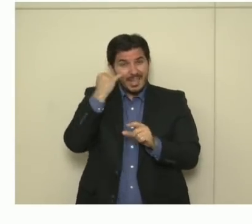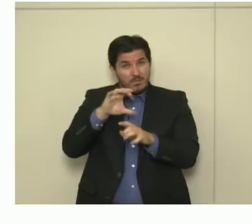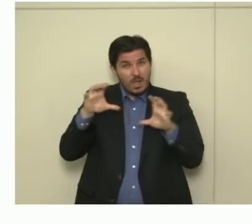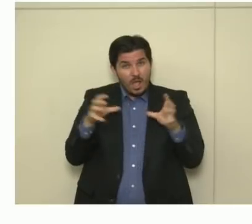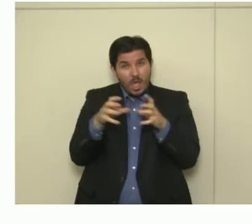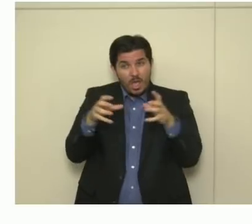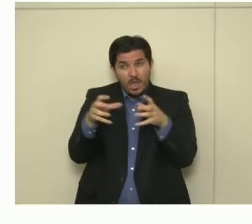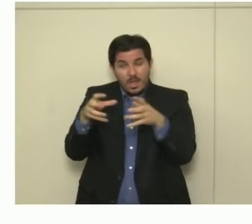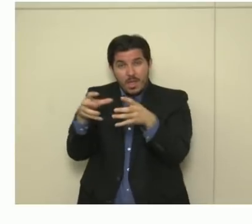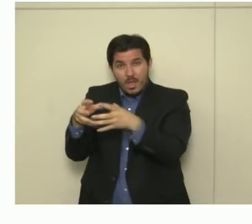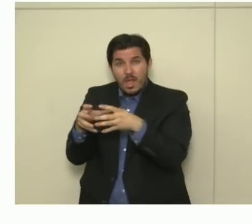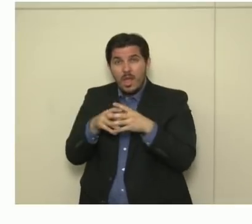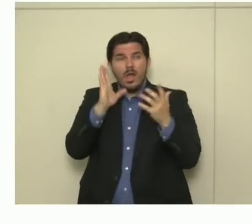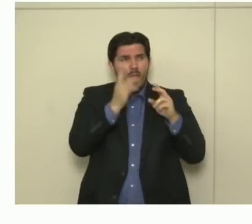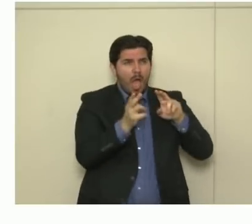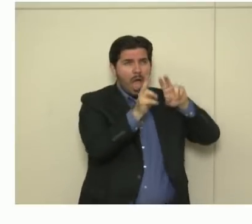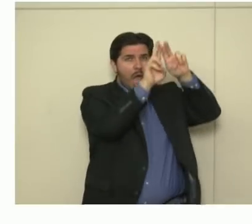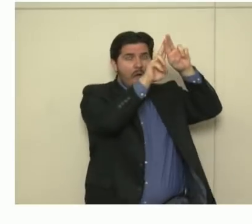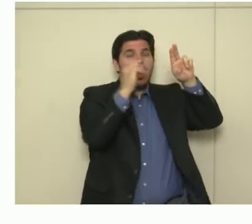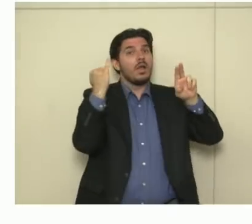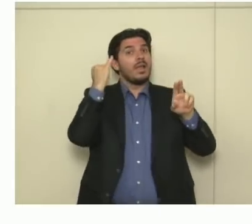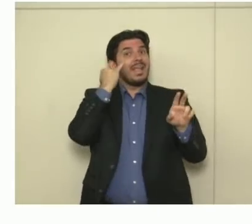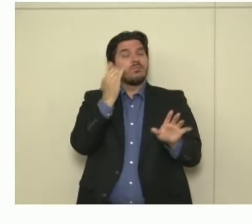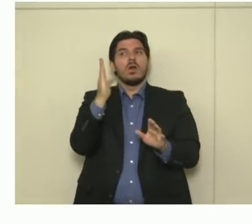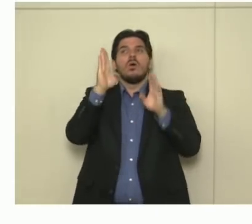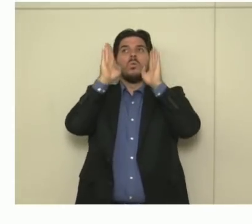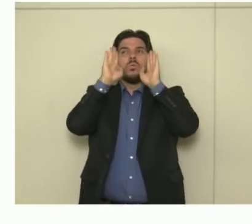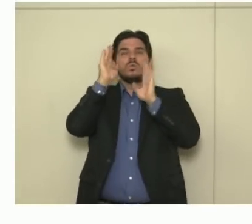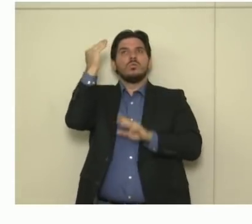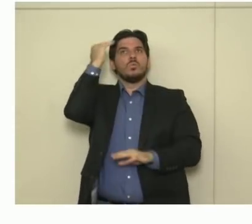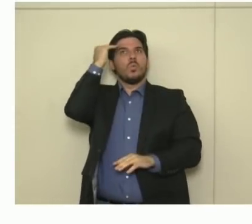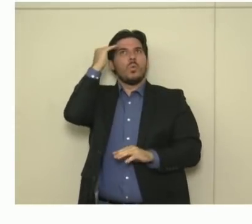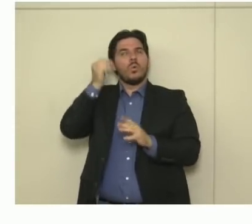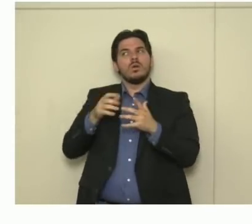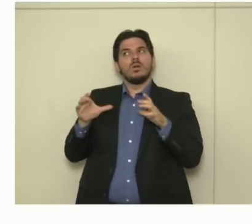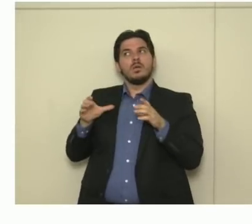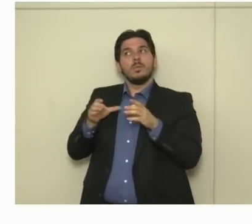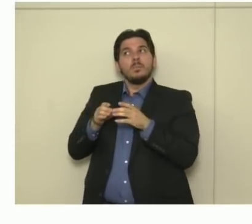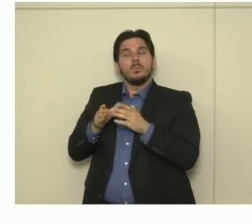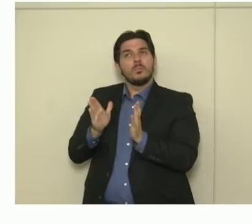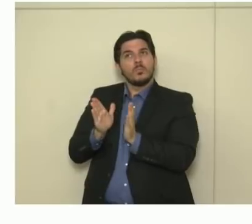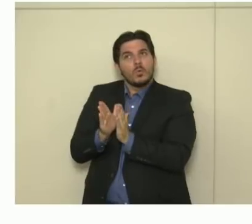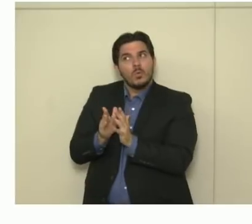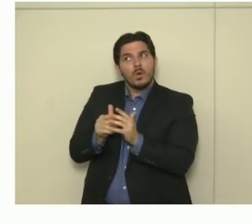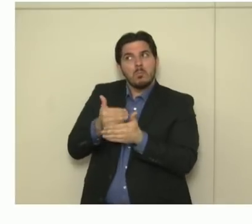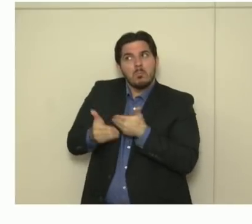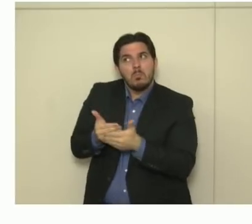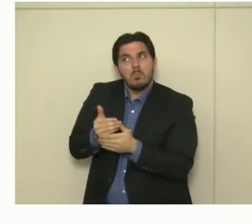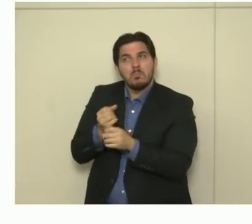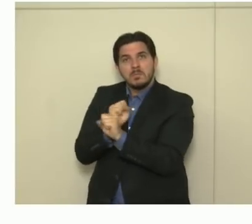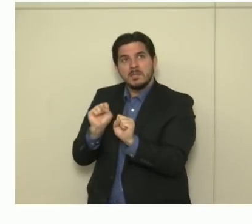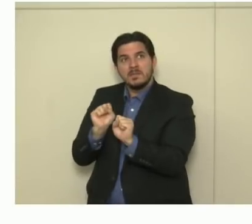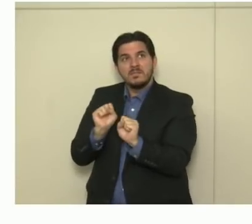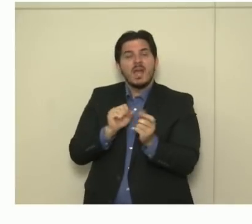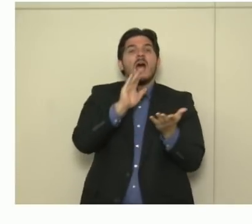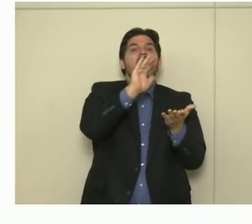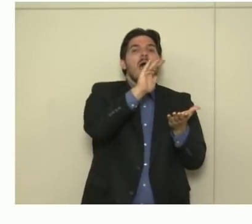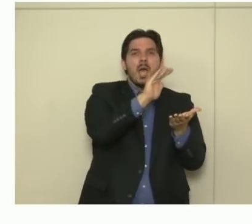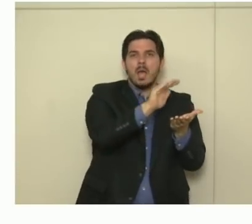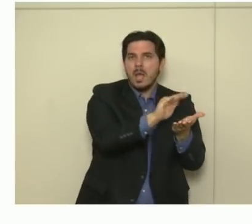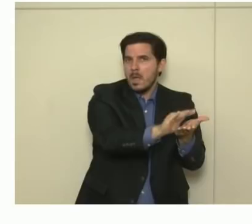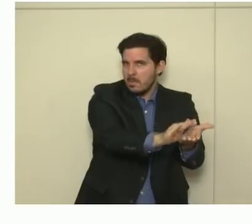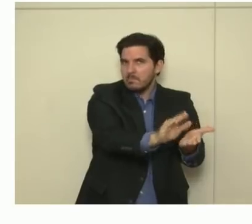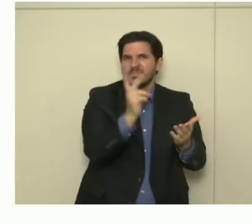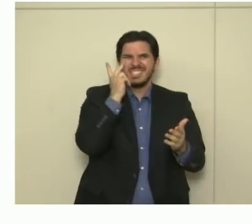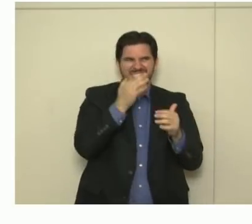uptick in cases, that it will slow down our ability to do other really important things like school. And so as I'm closing, well, you can show the